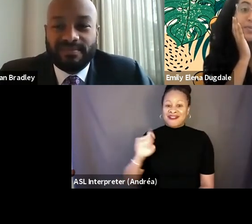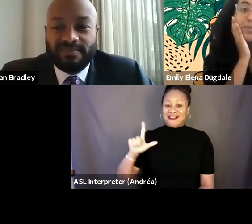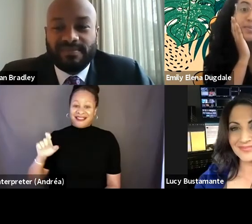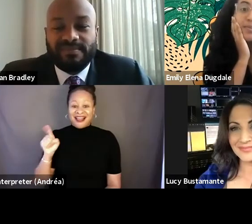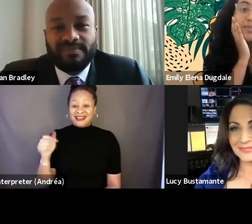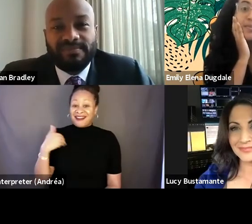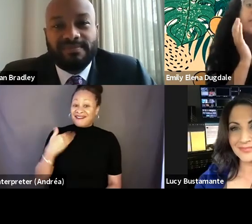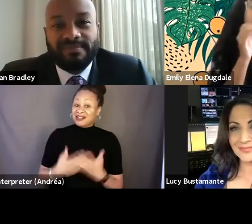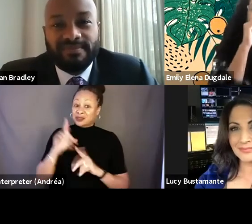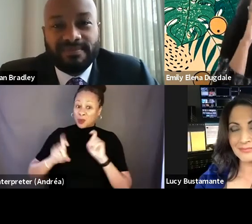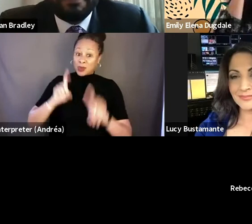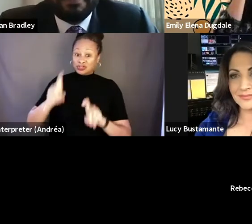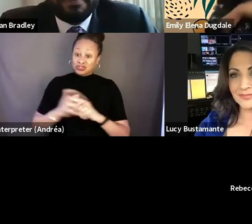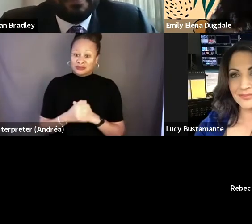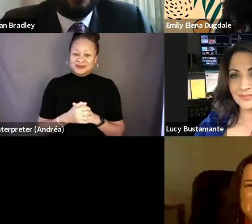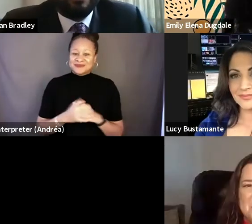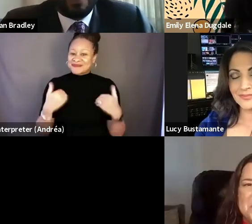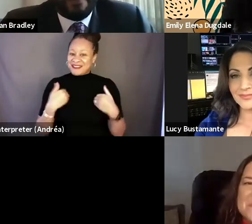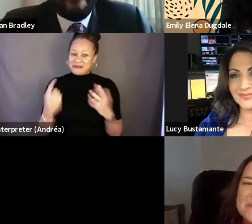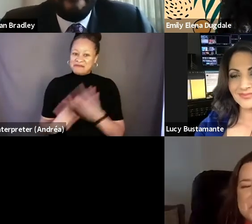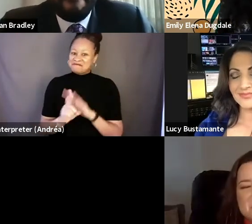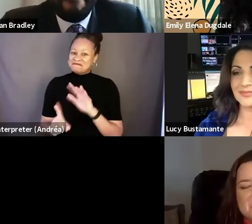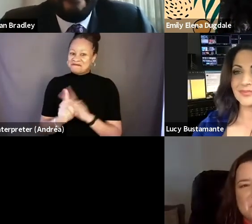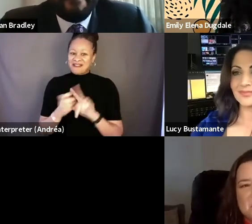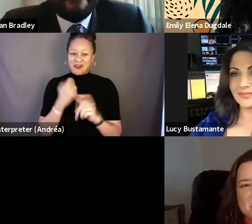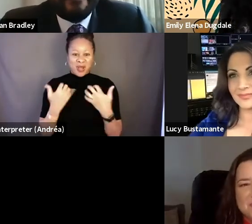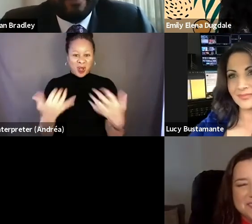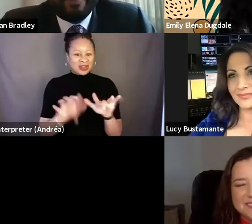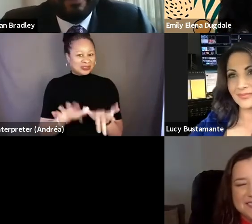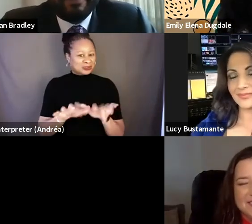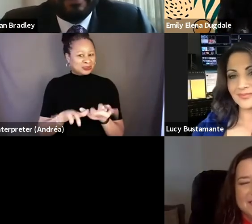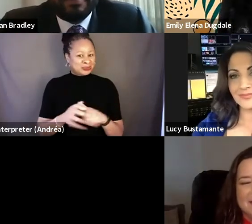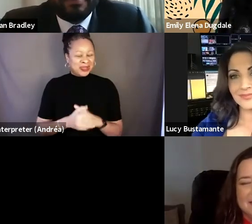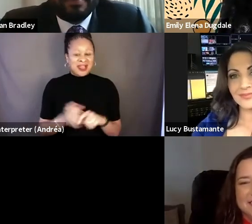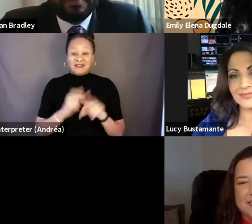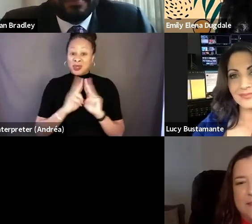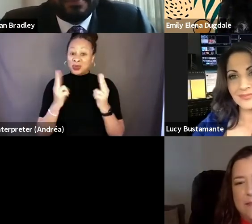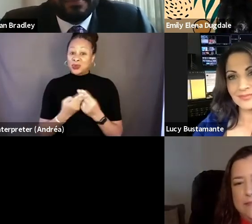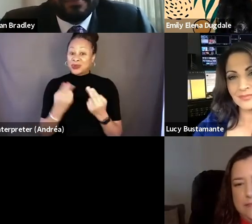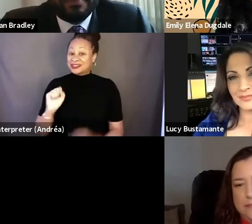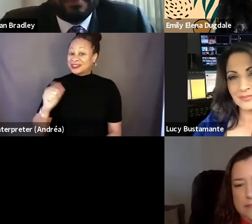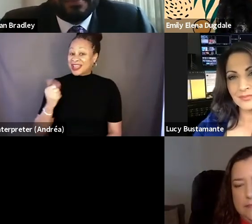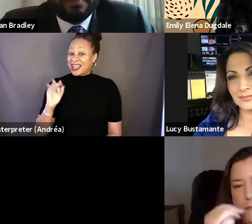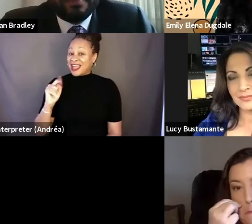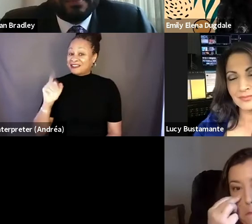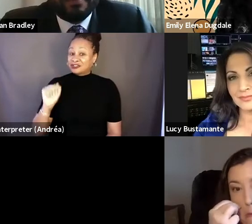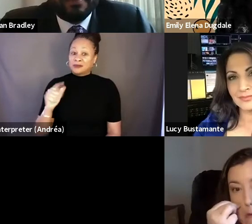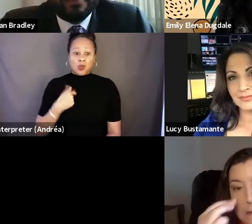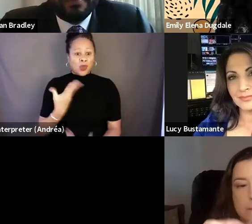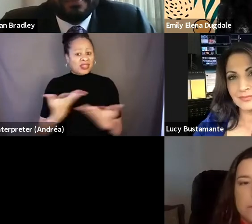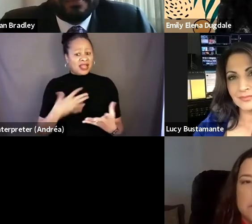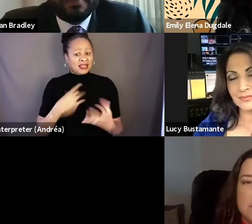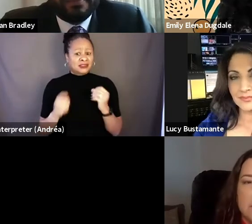have some questions that have been coming in from members of the union. One thing I would like to quickly add is